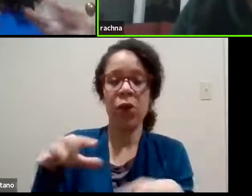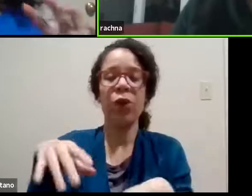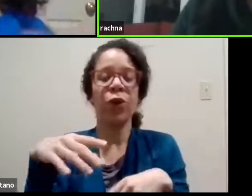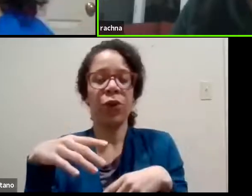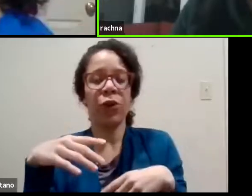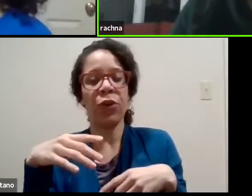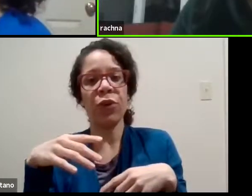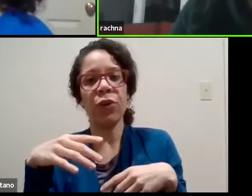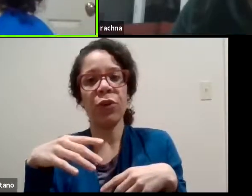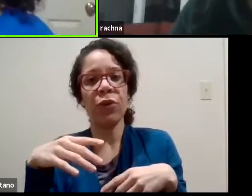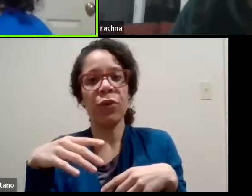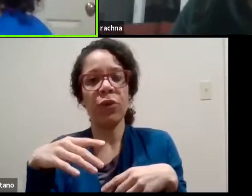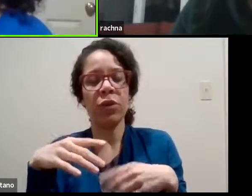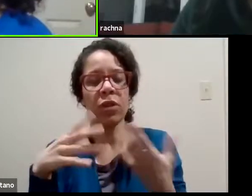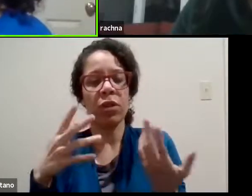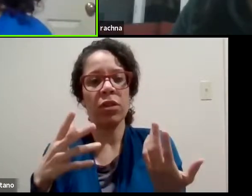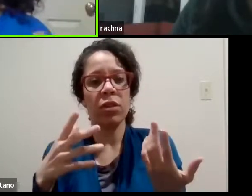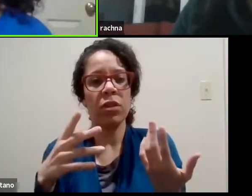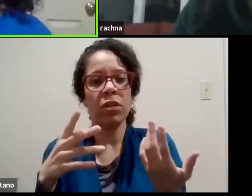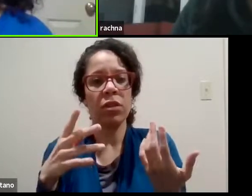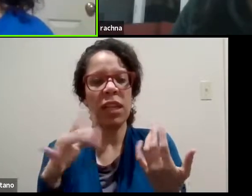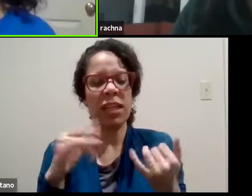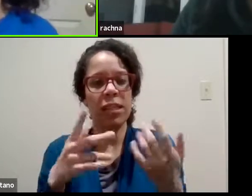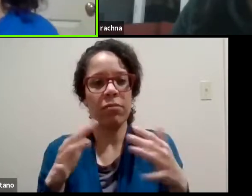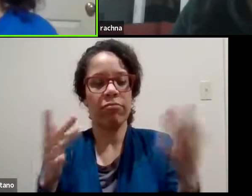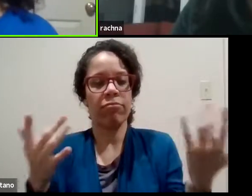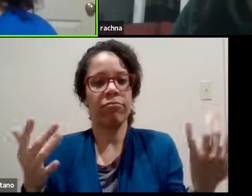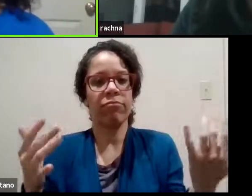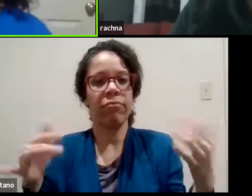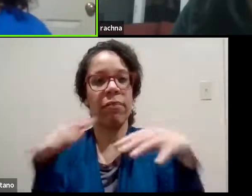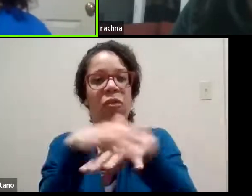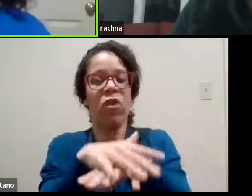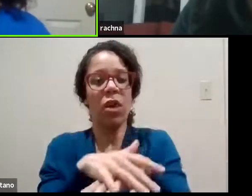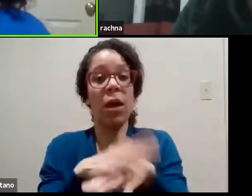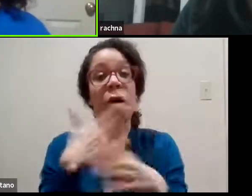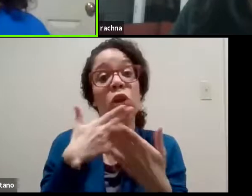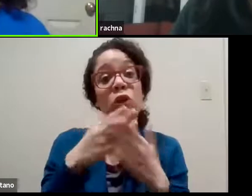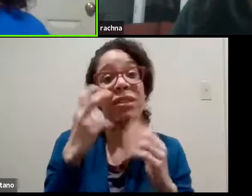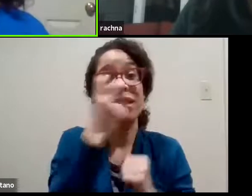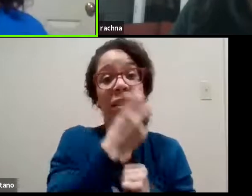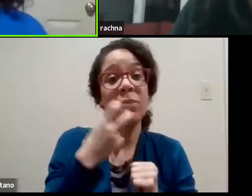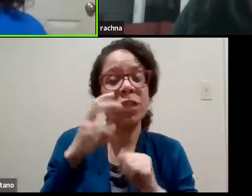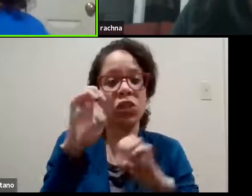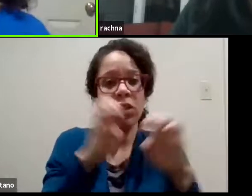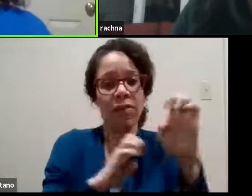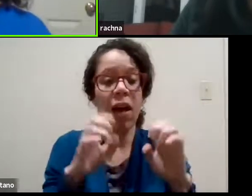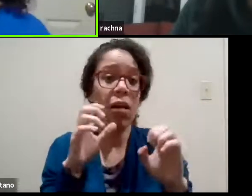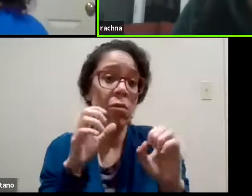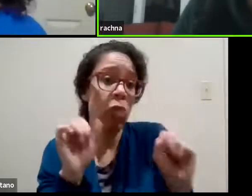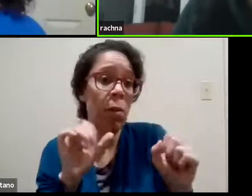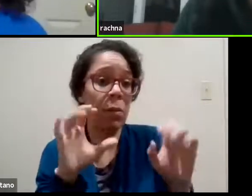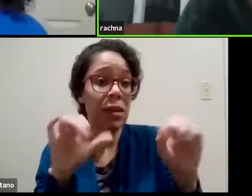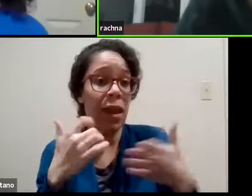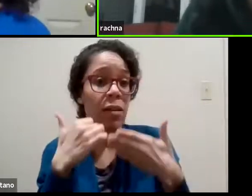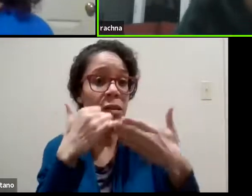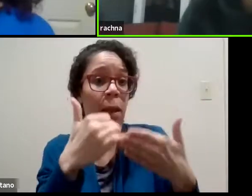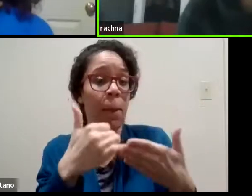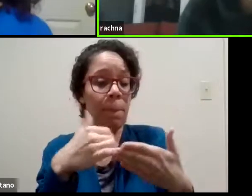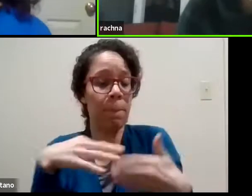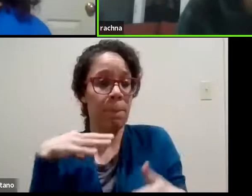is a big overlap. And a good speech evaluation can probably be an asset to you when you're looking. Absolutely.